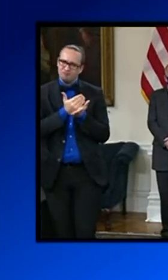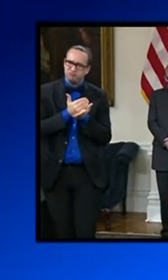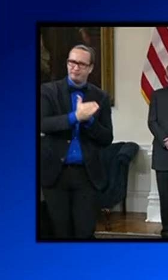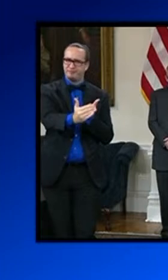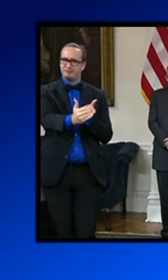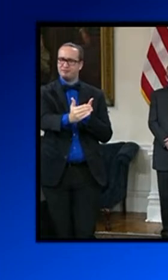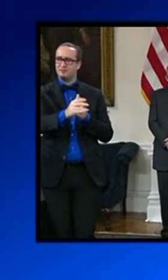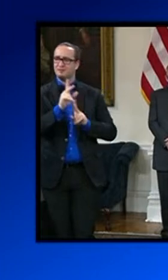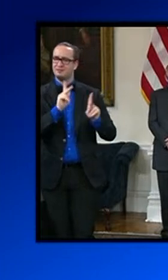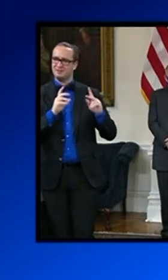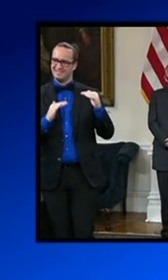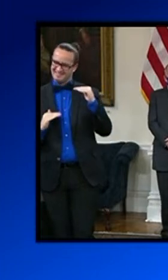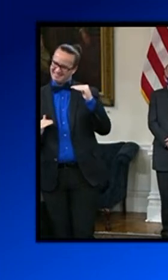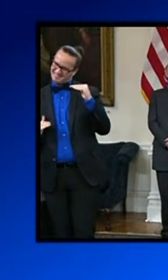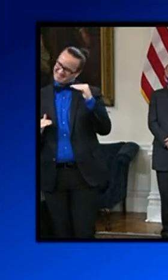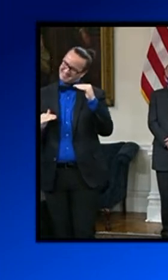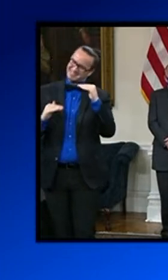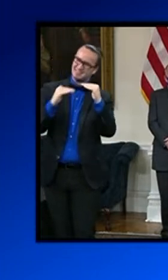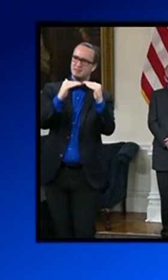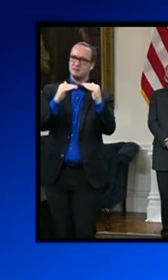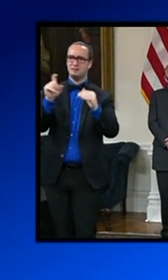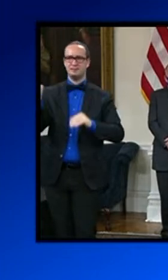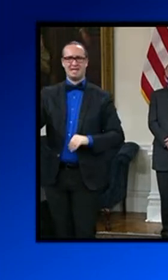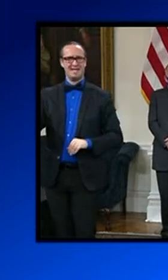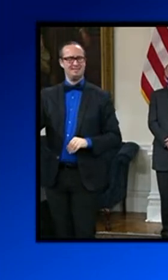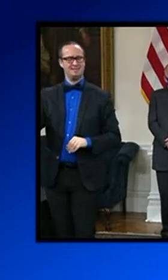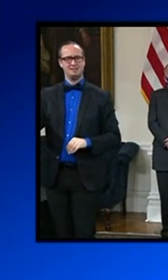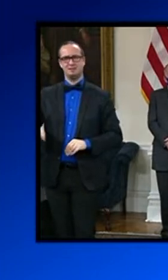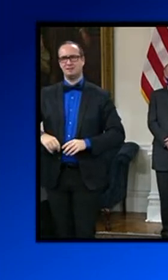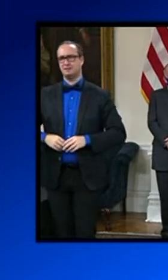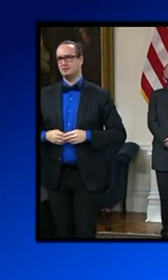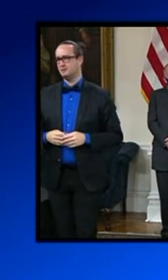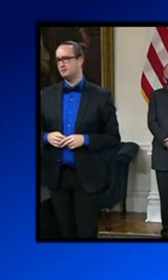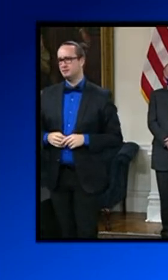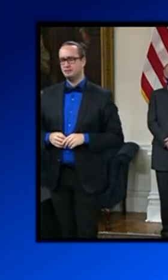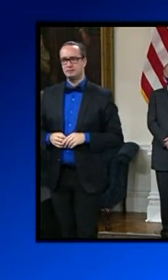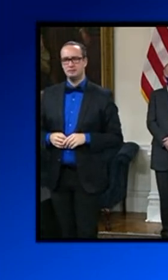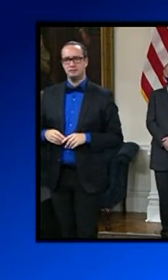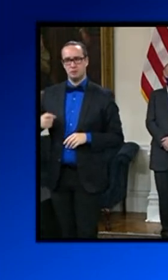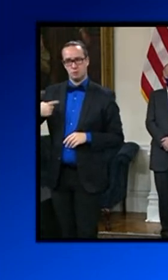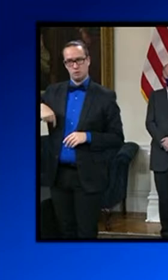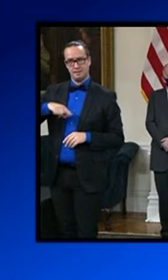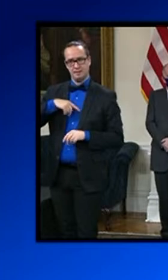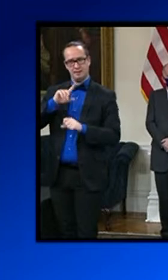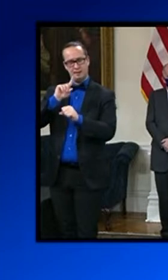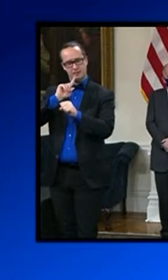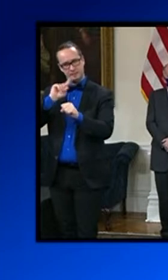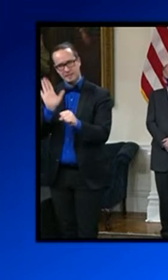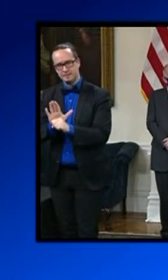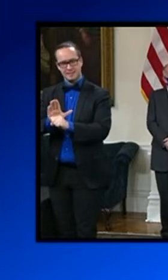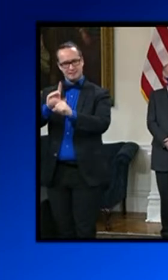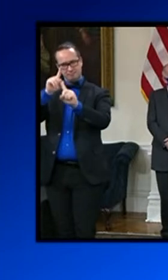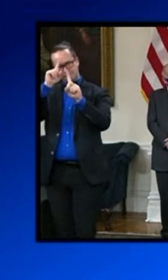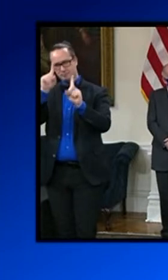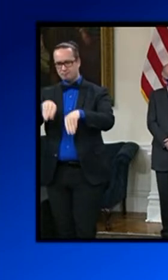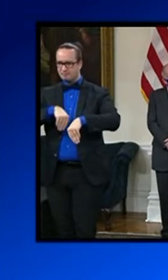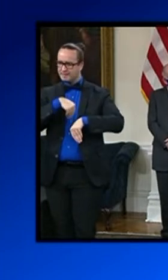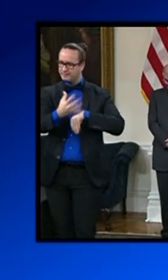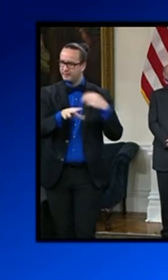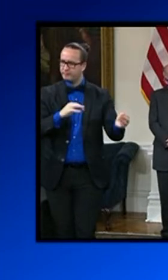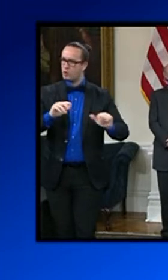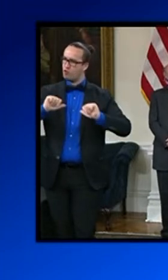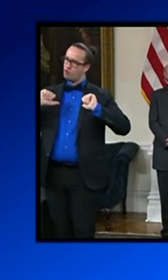to ensuring access to the vaccine by reaching out to the community, faith-based organizations,